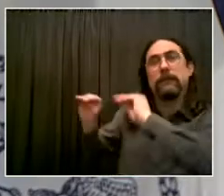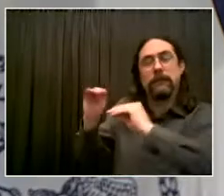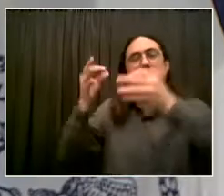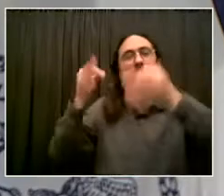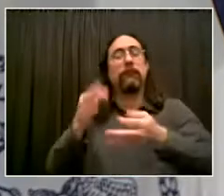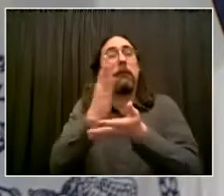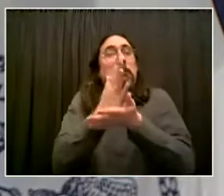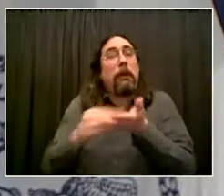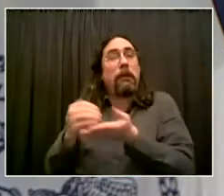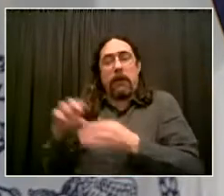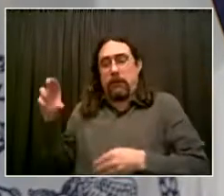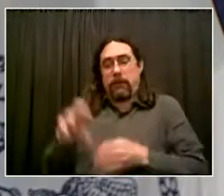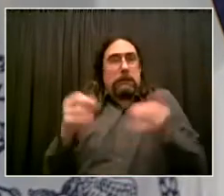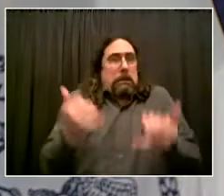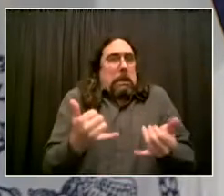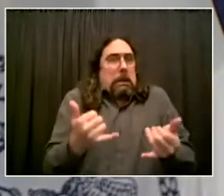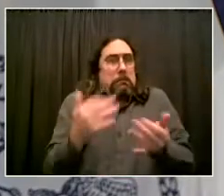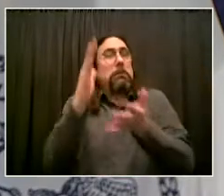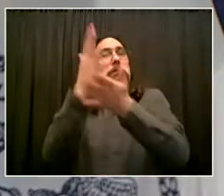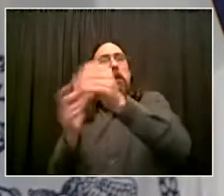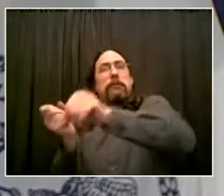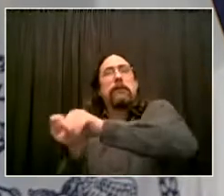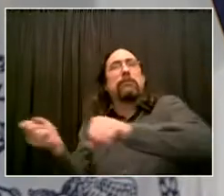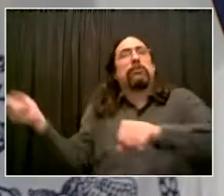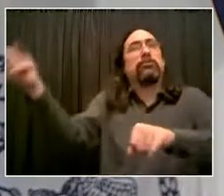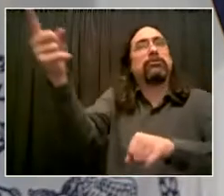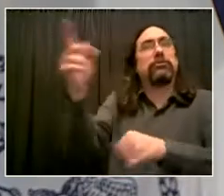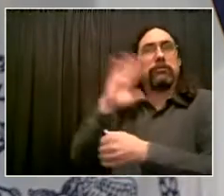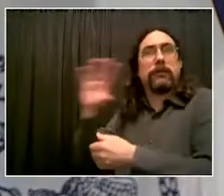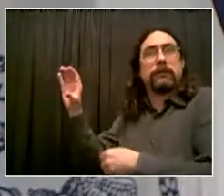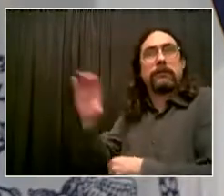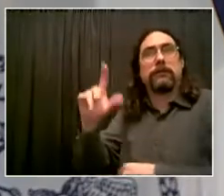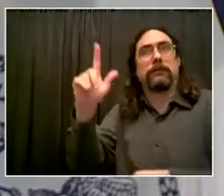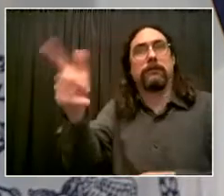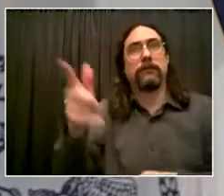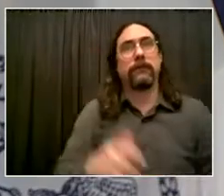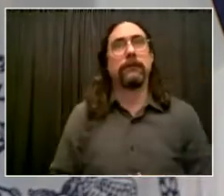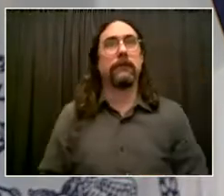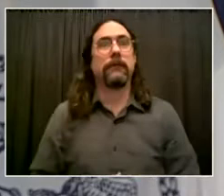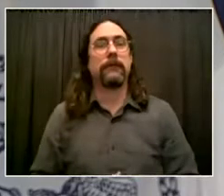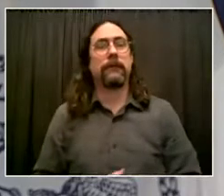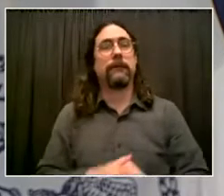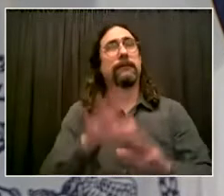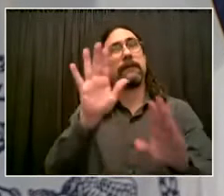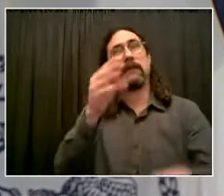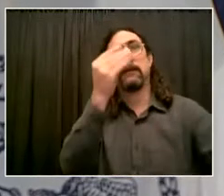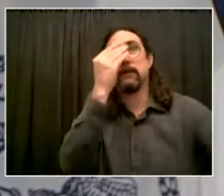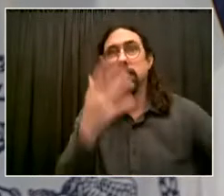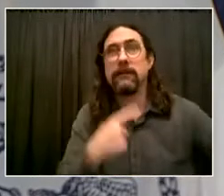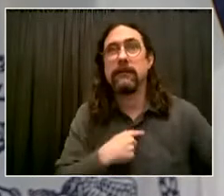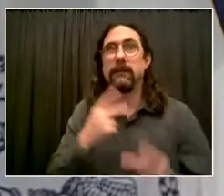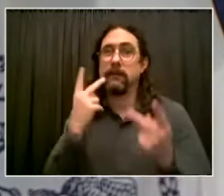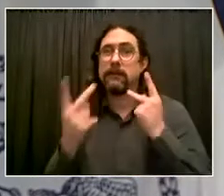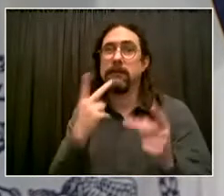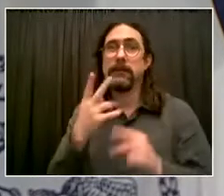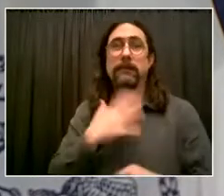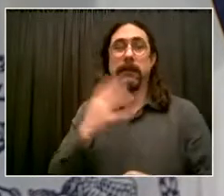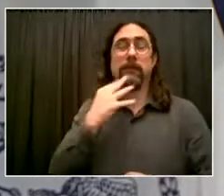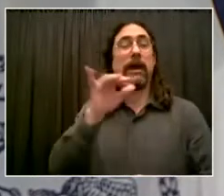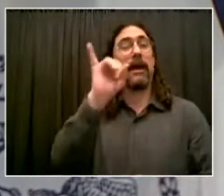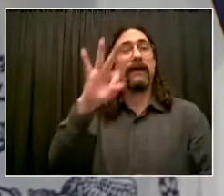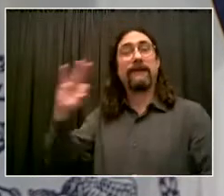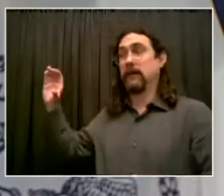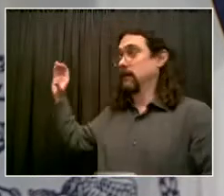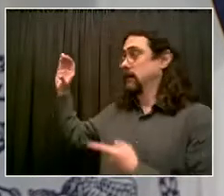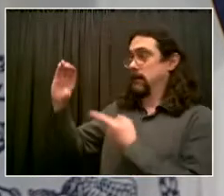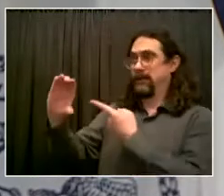distress, use stimulus to bring things back, to recover, to stimulate the economy and move us forward. So we need